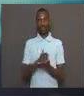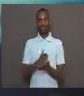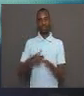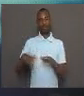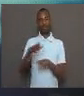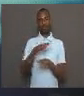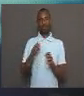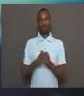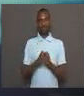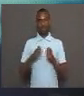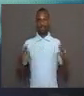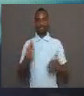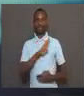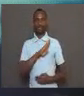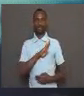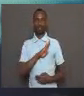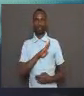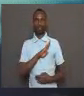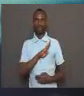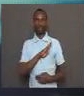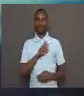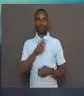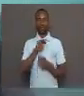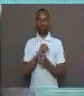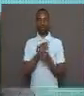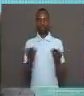on the elastic behaviors of matter.